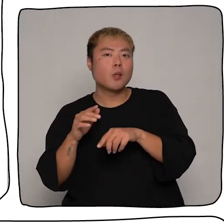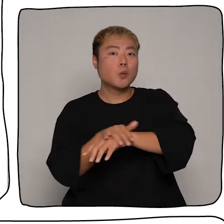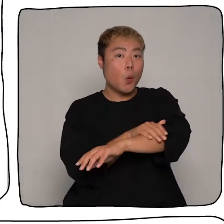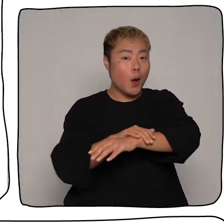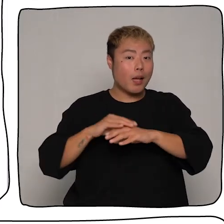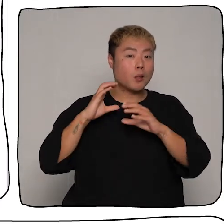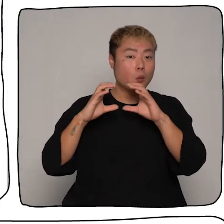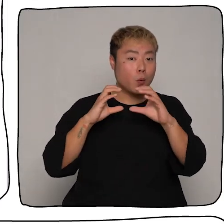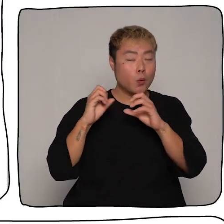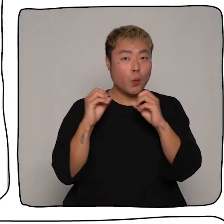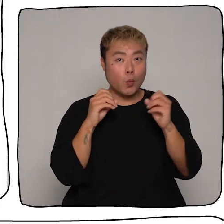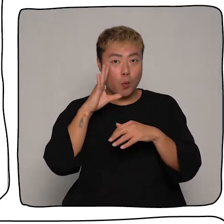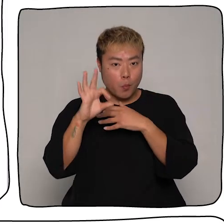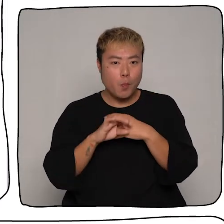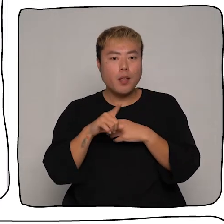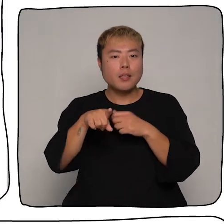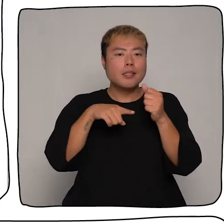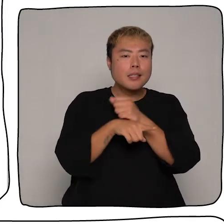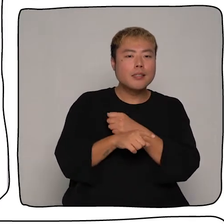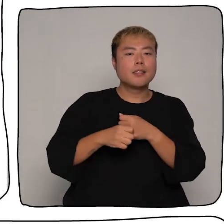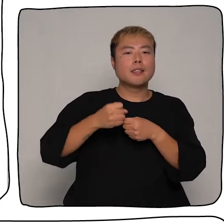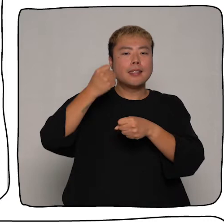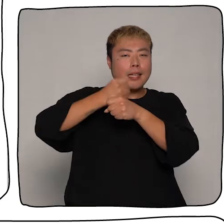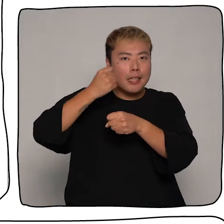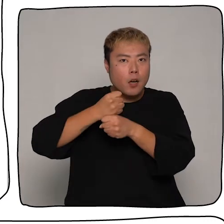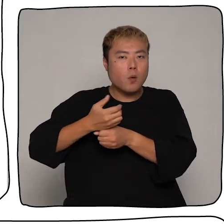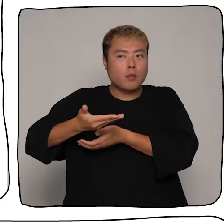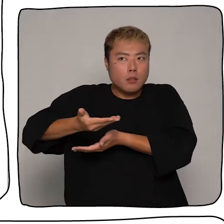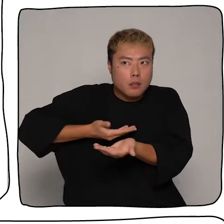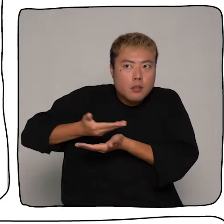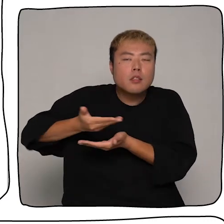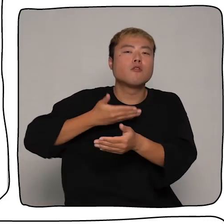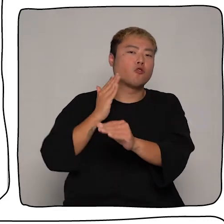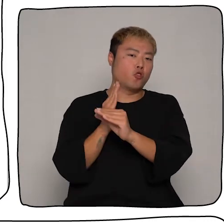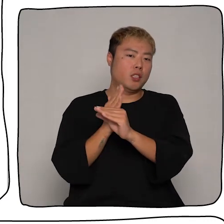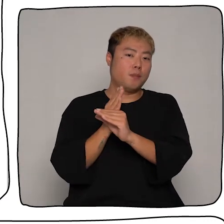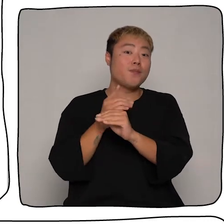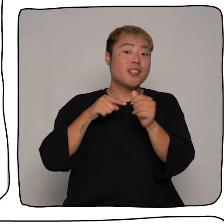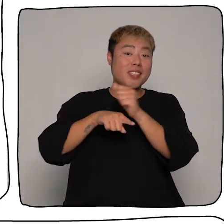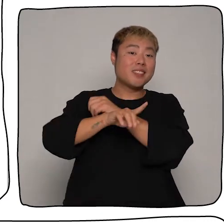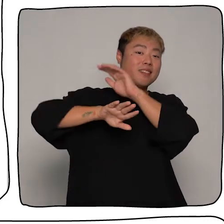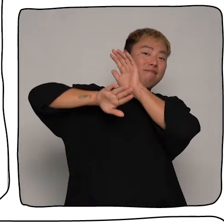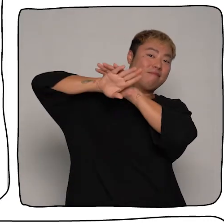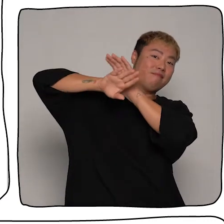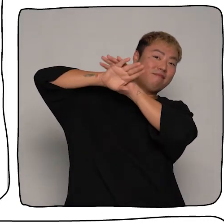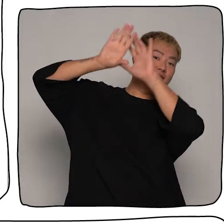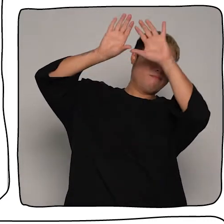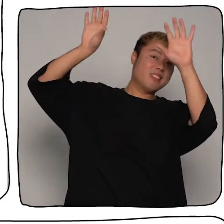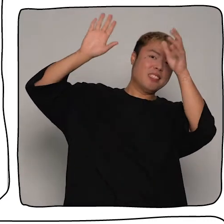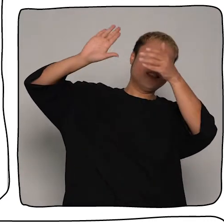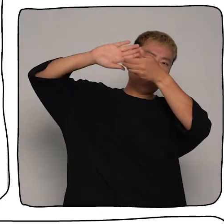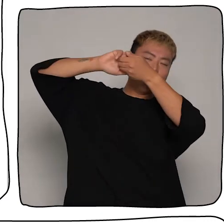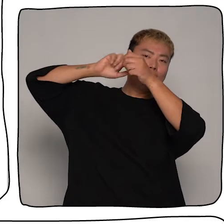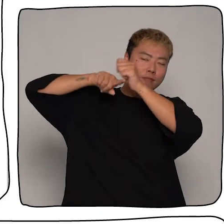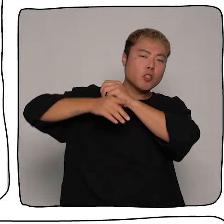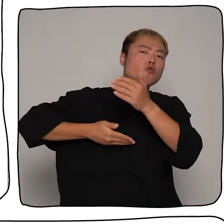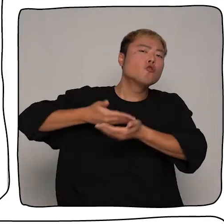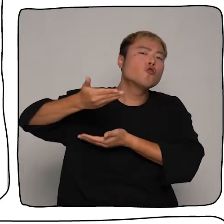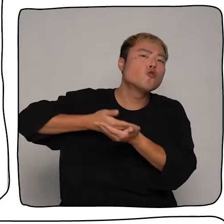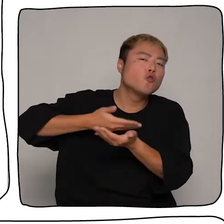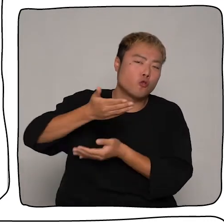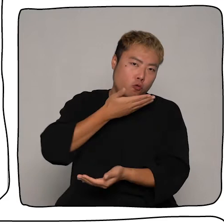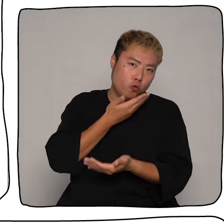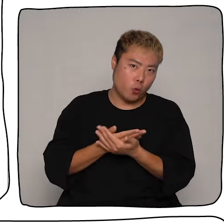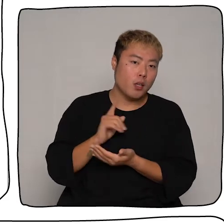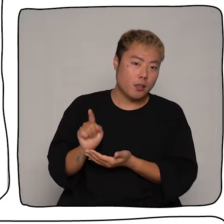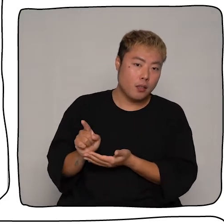generative and contains reciprocal exploration. So this type of communication. Here,